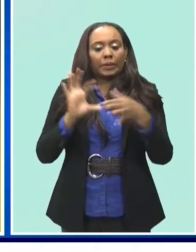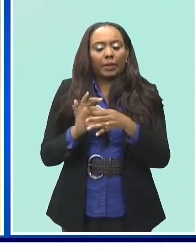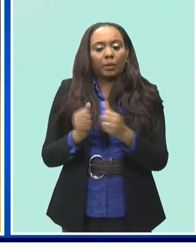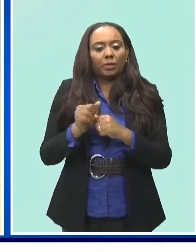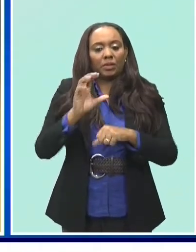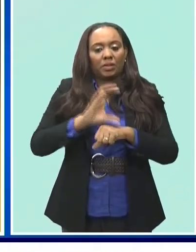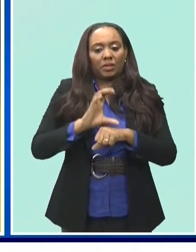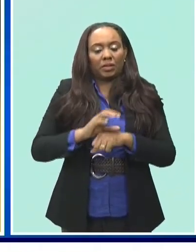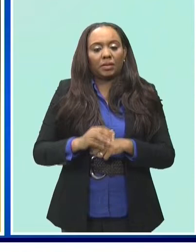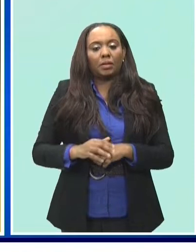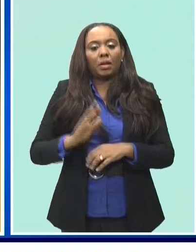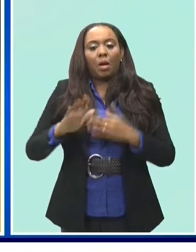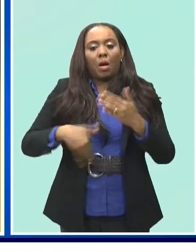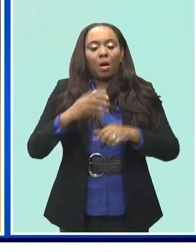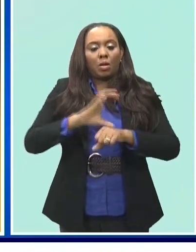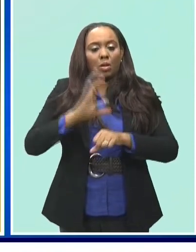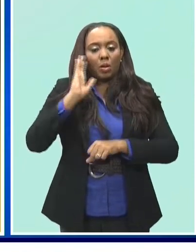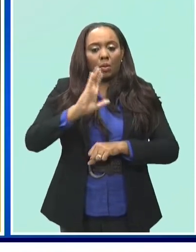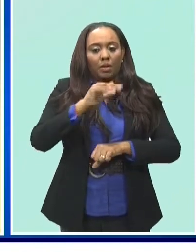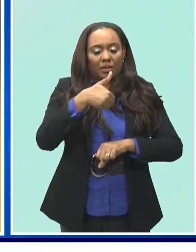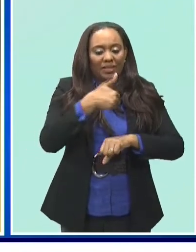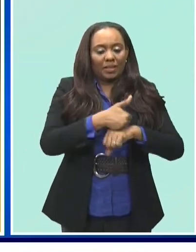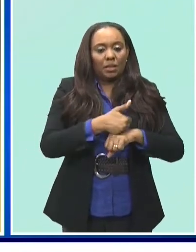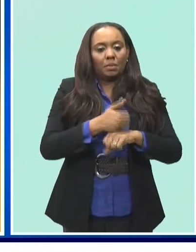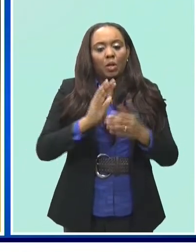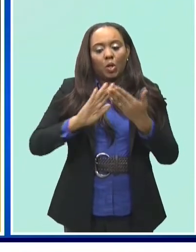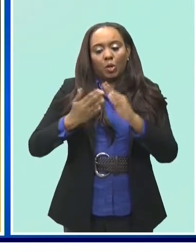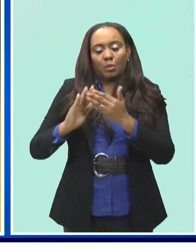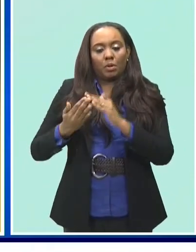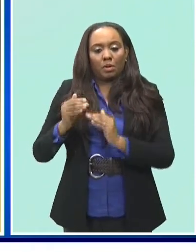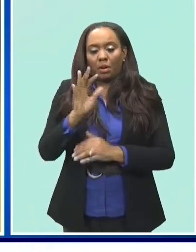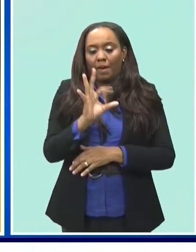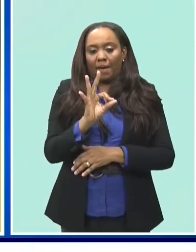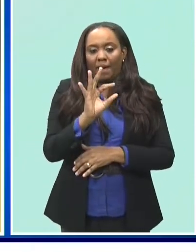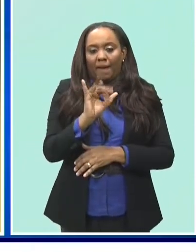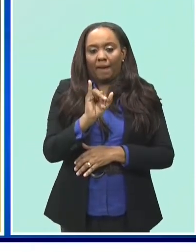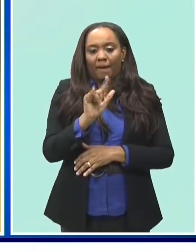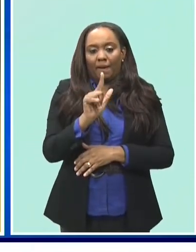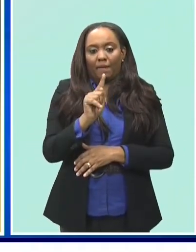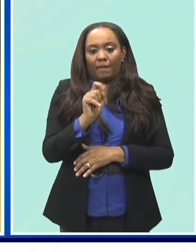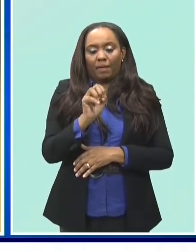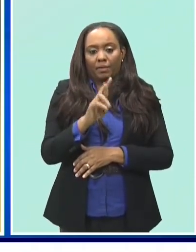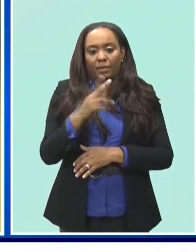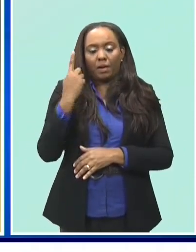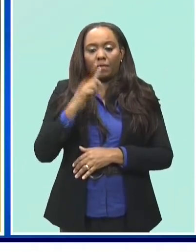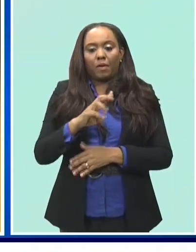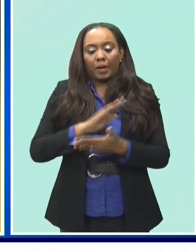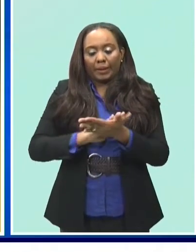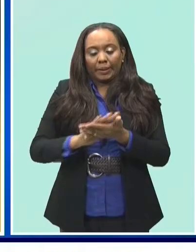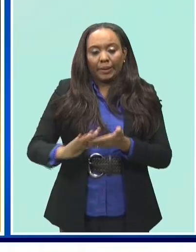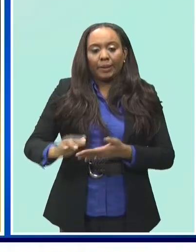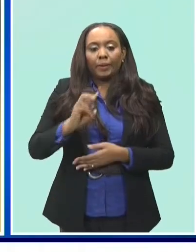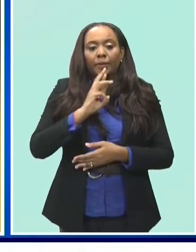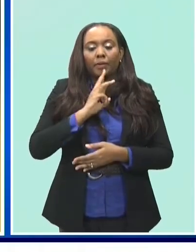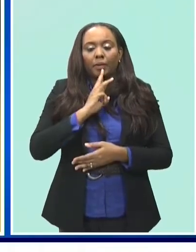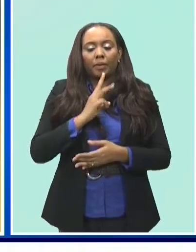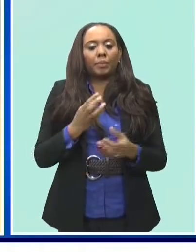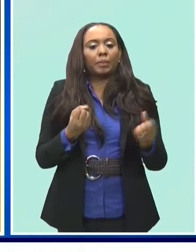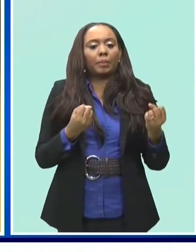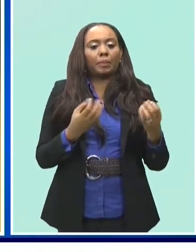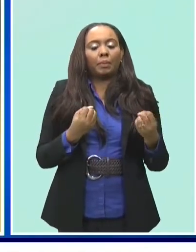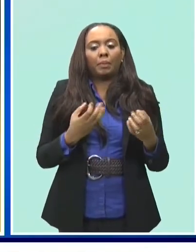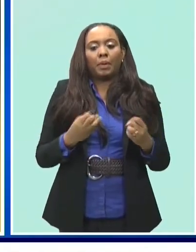each church will set up the community filter in whichever church still has a building. Now, obviously, many have